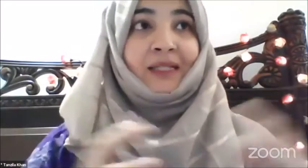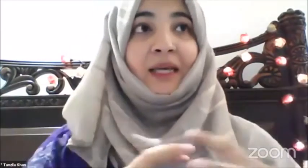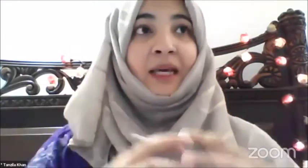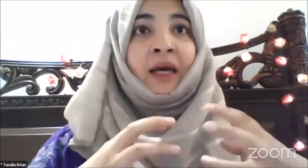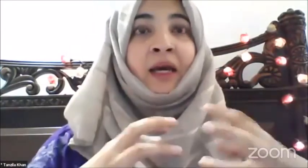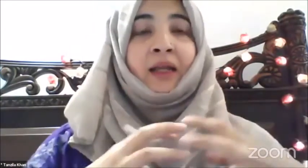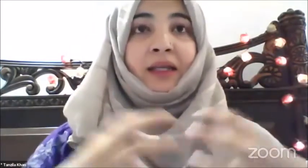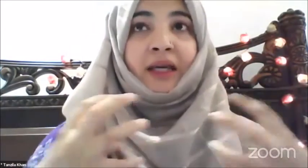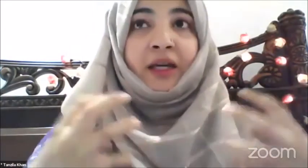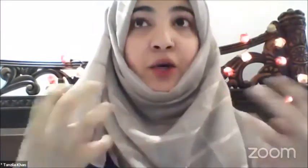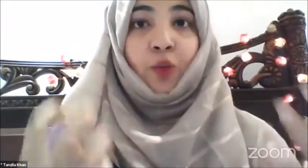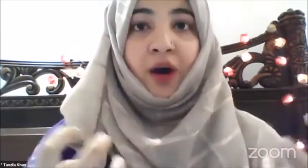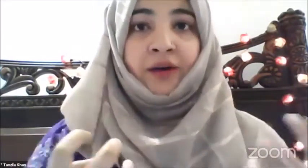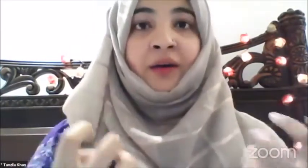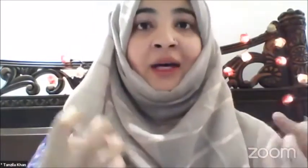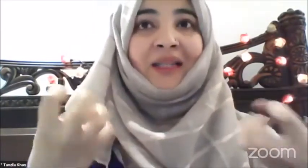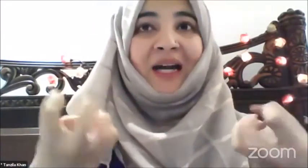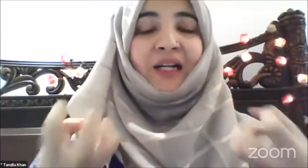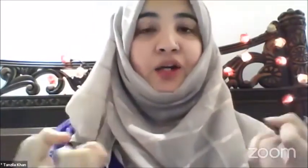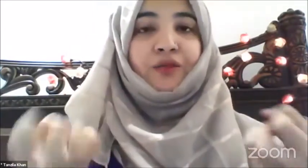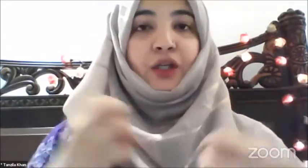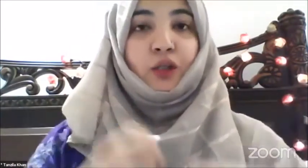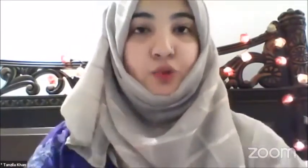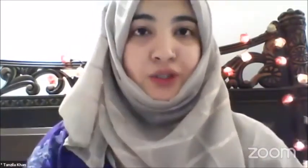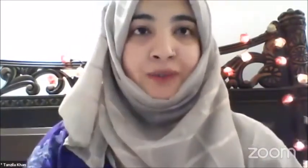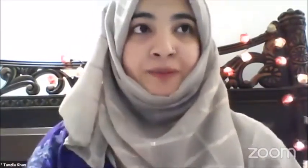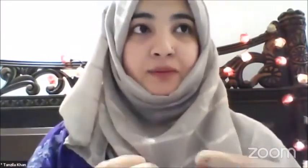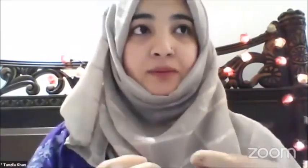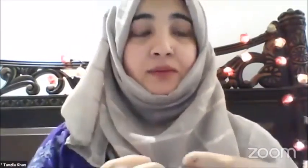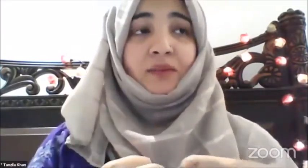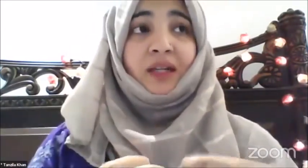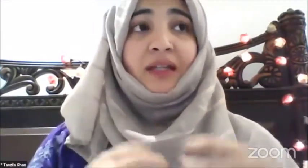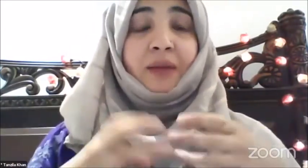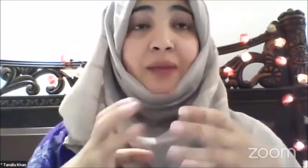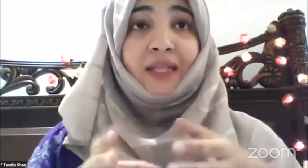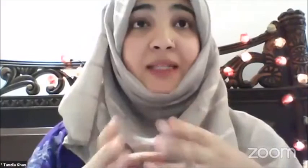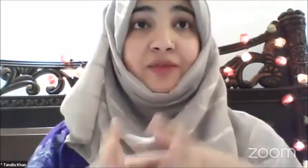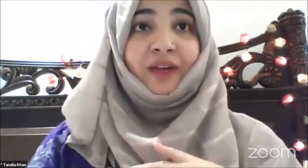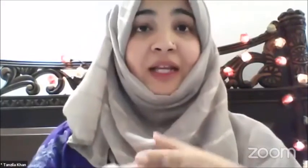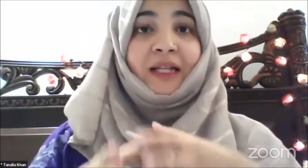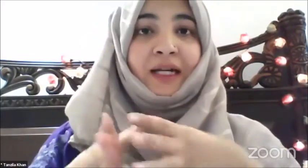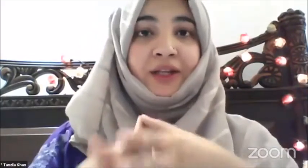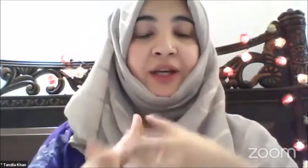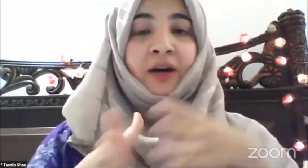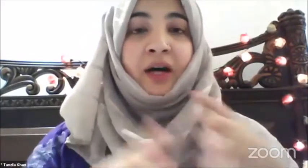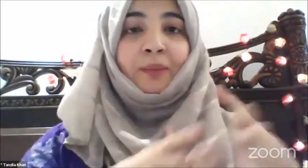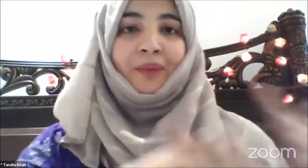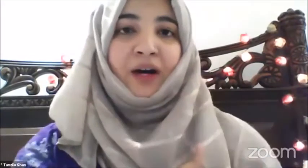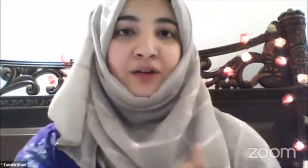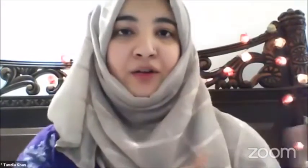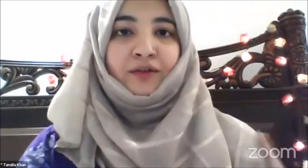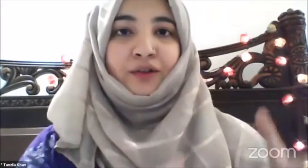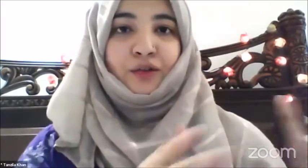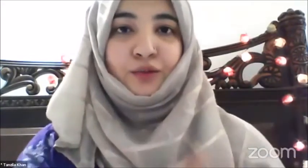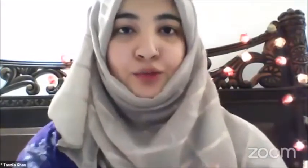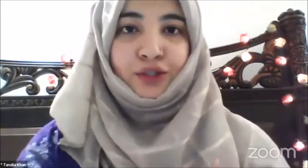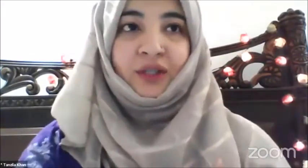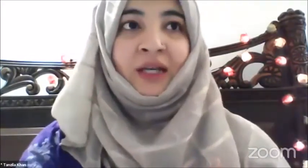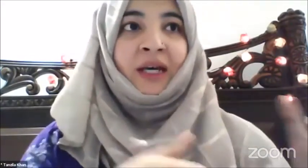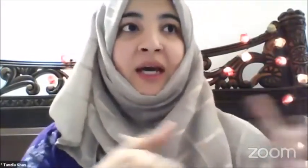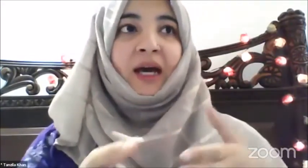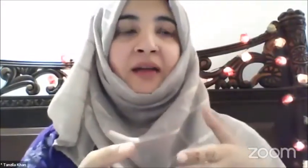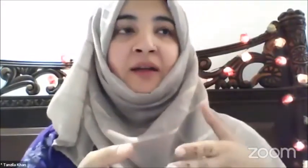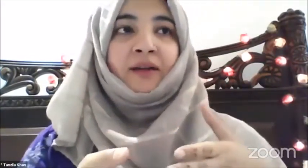place. They require that kind of inclusion that makes them feel that they are part of the